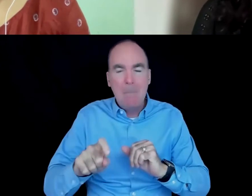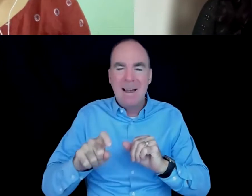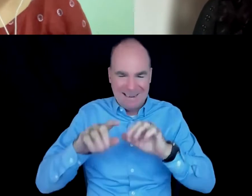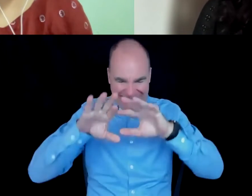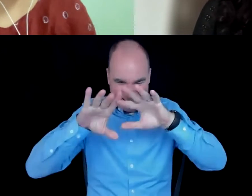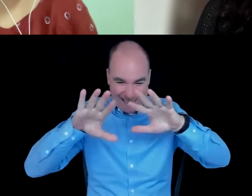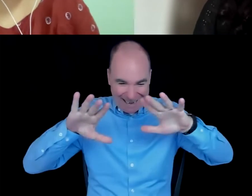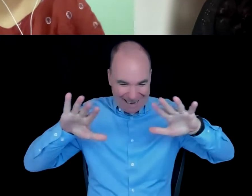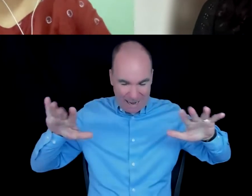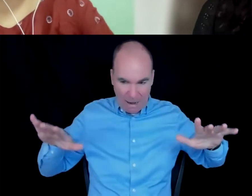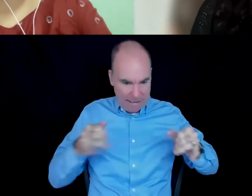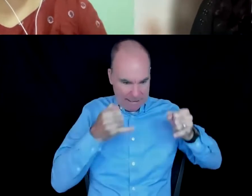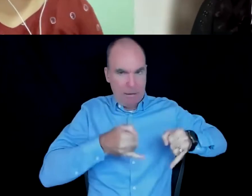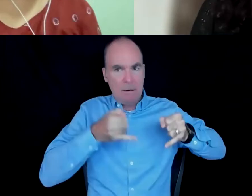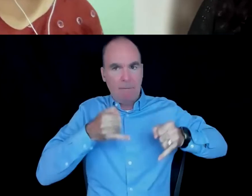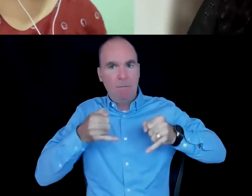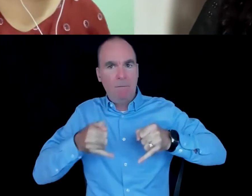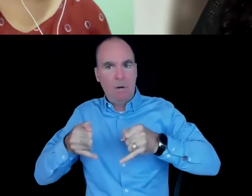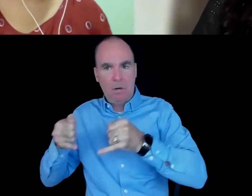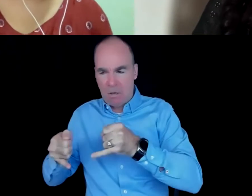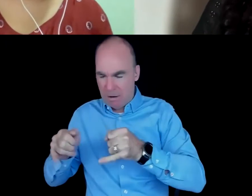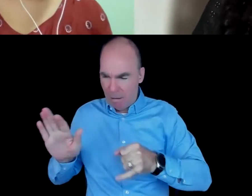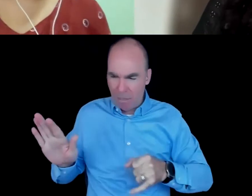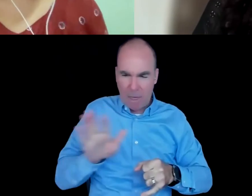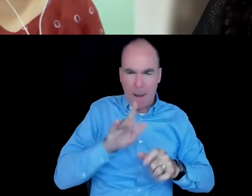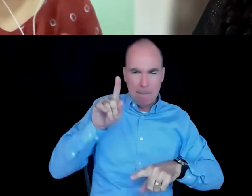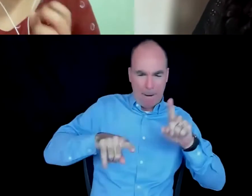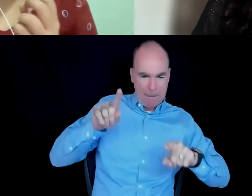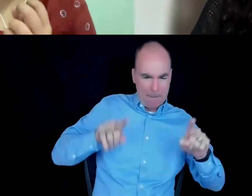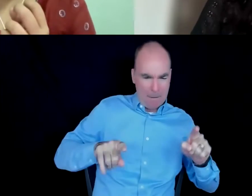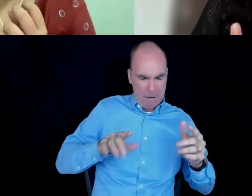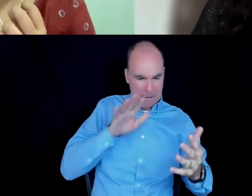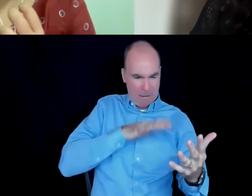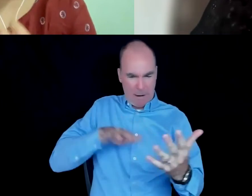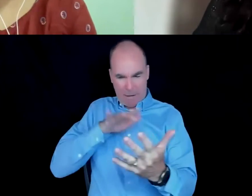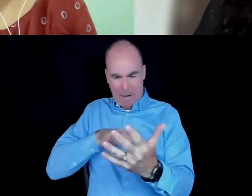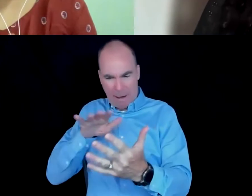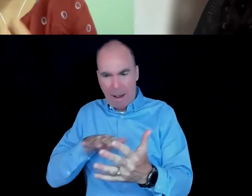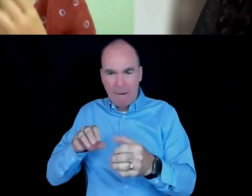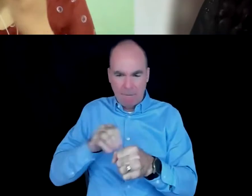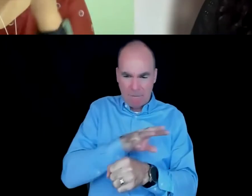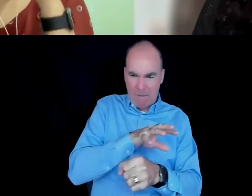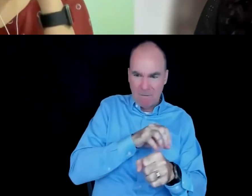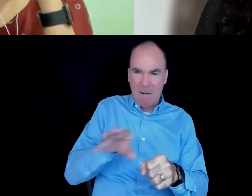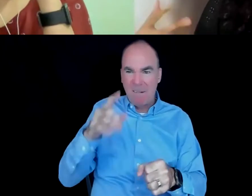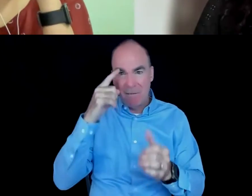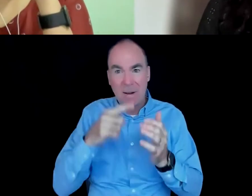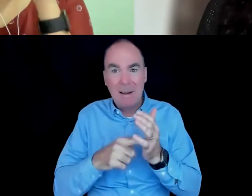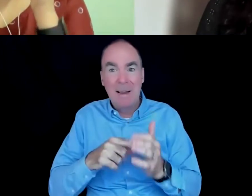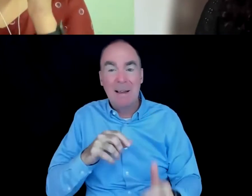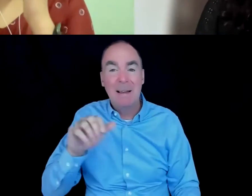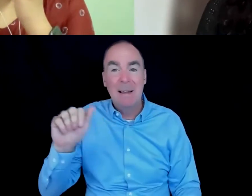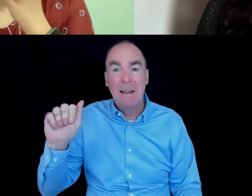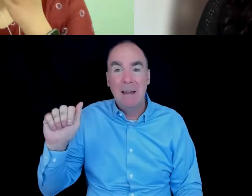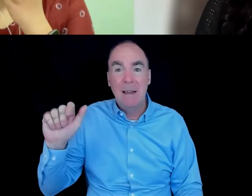and also at how groups are marginalized based on these identities. For example, if we look at ageism, that intersects with other